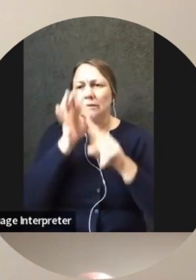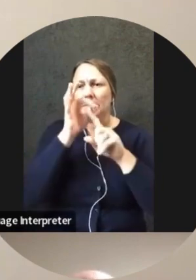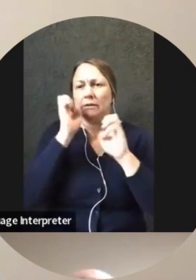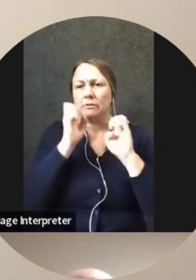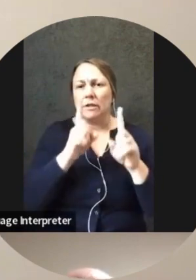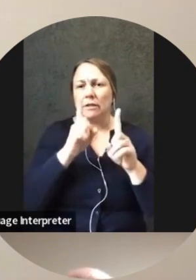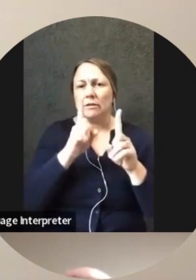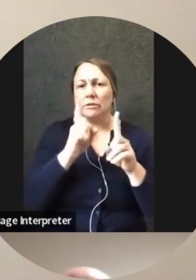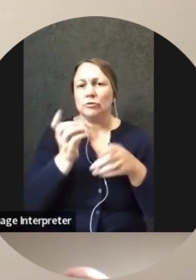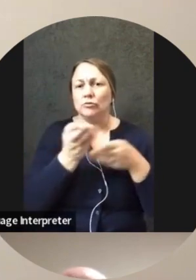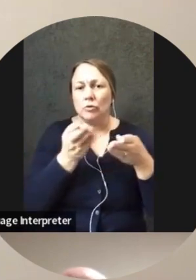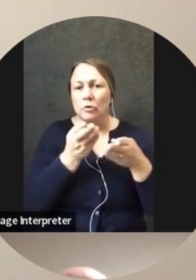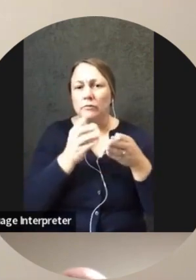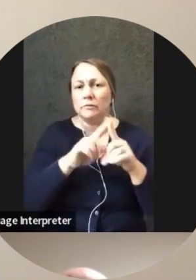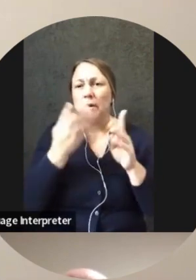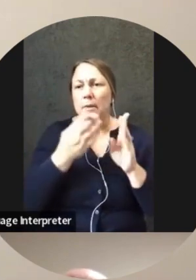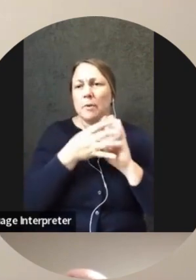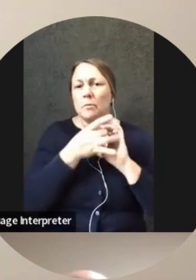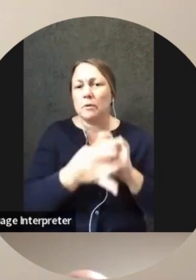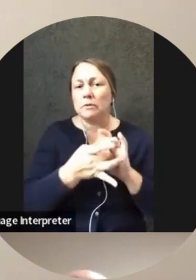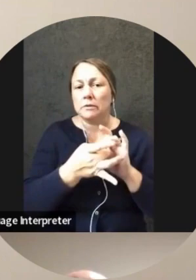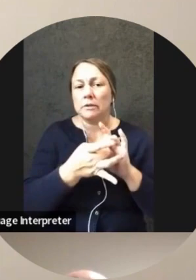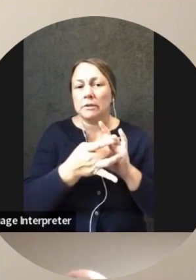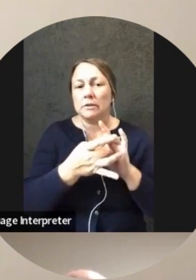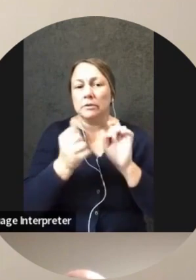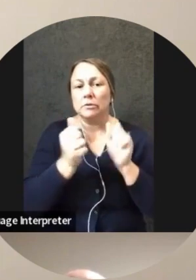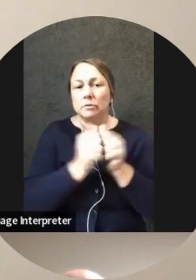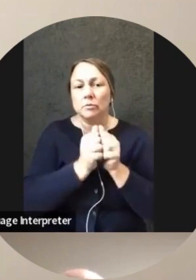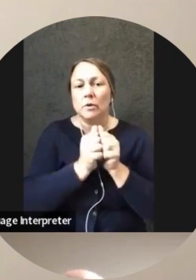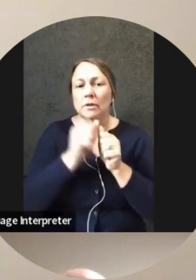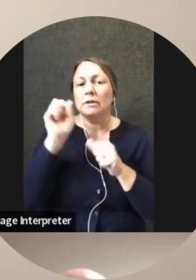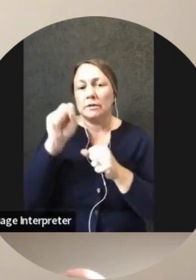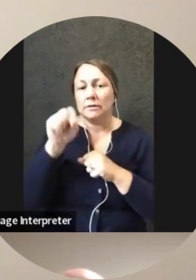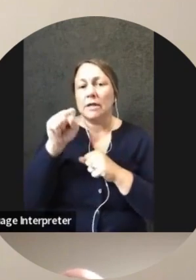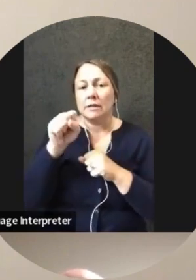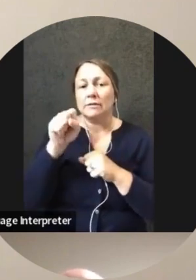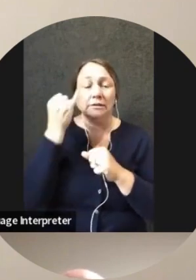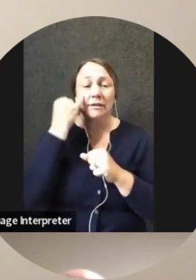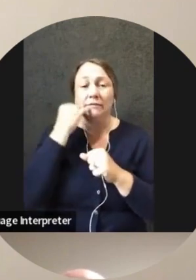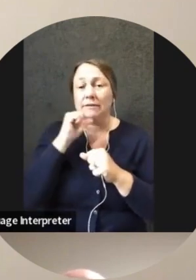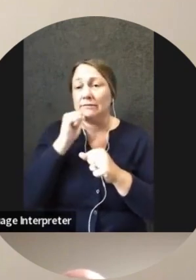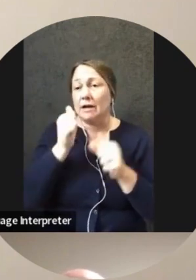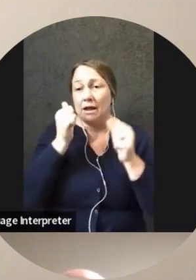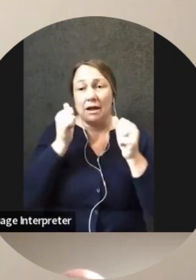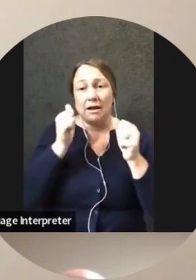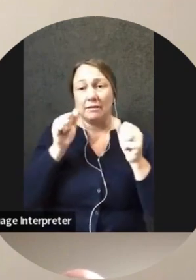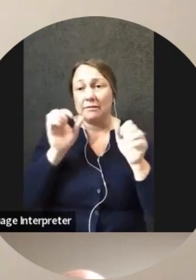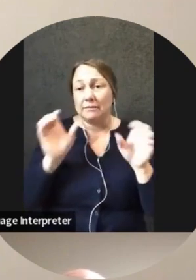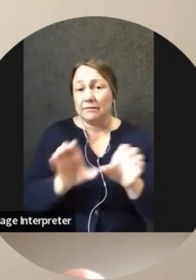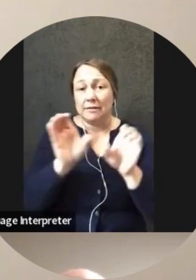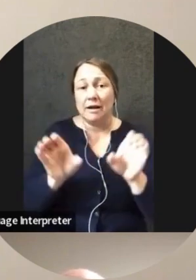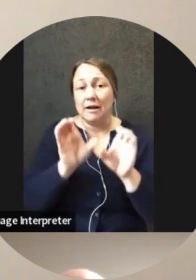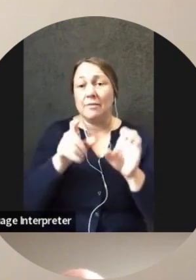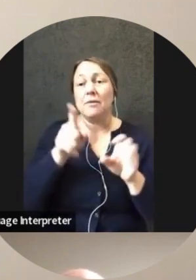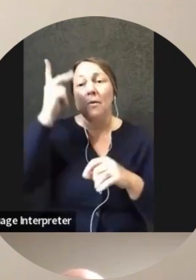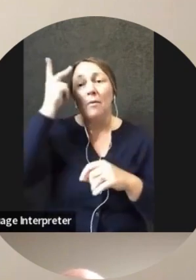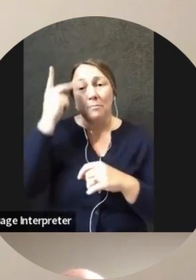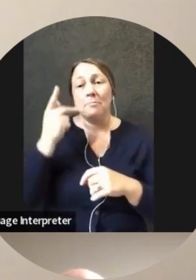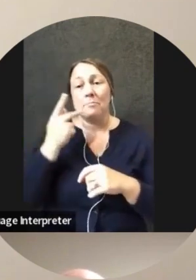but it's probably somewhat related to. Yeah, if it isn't done, then the parent